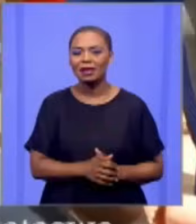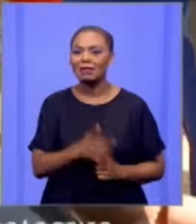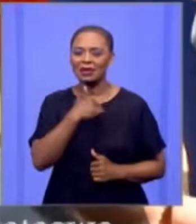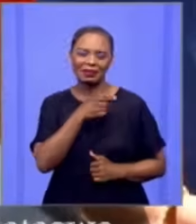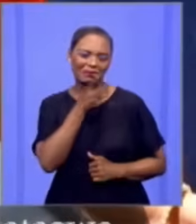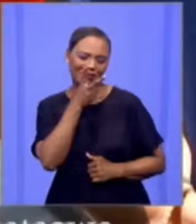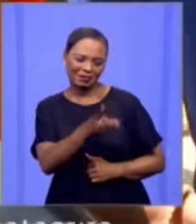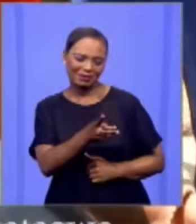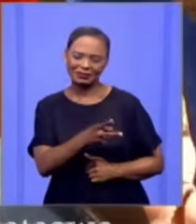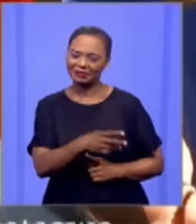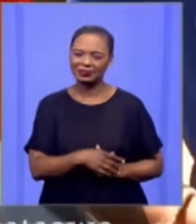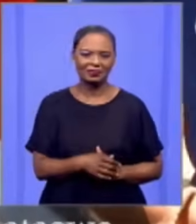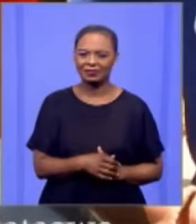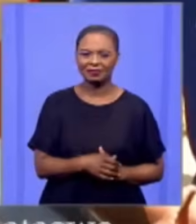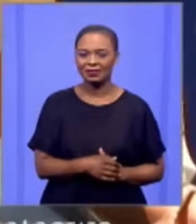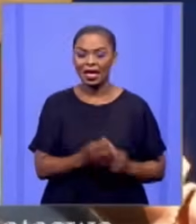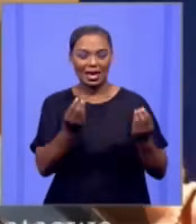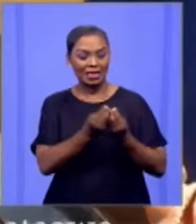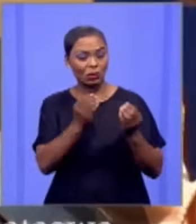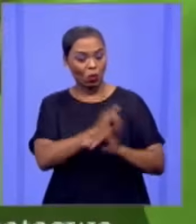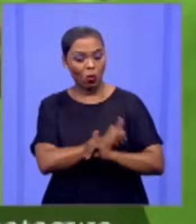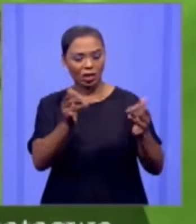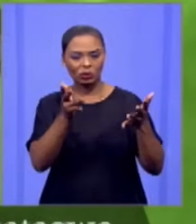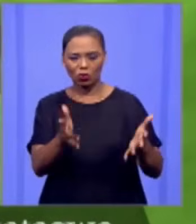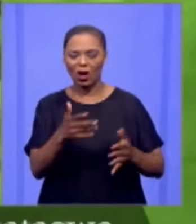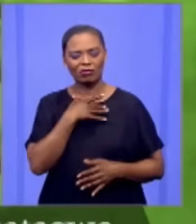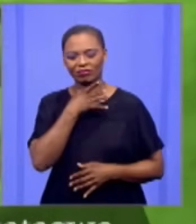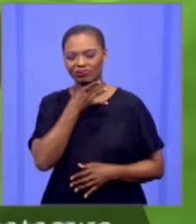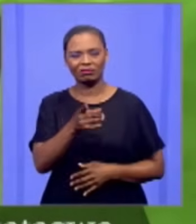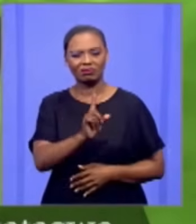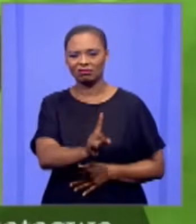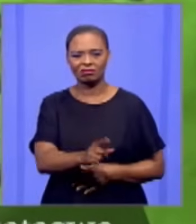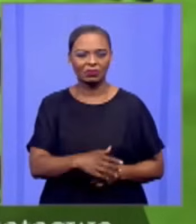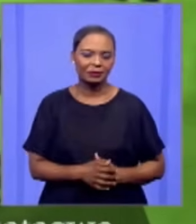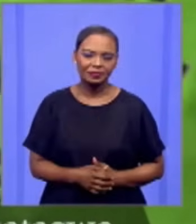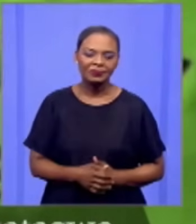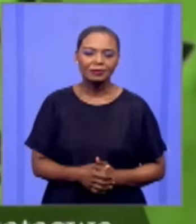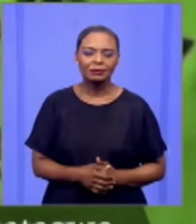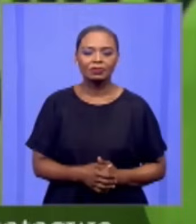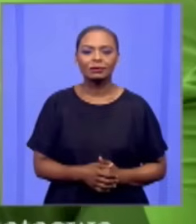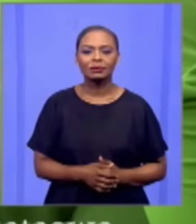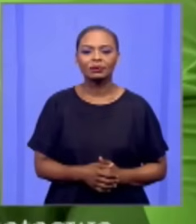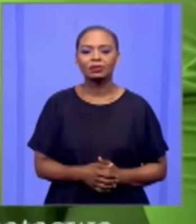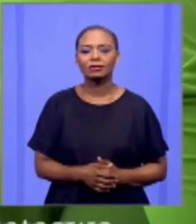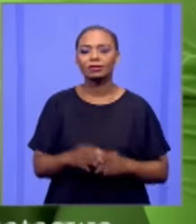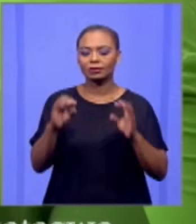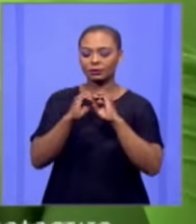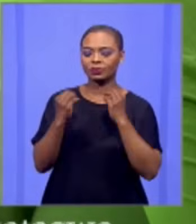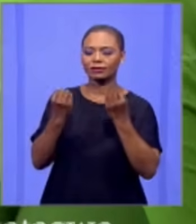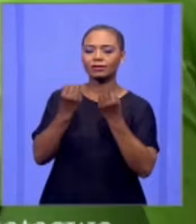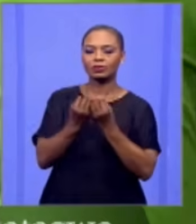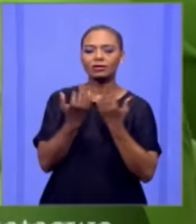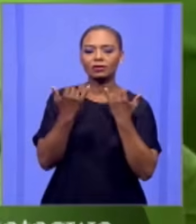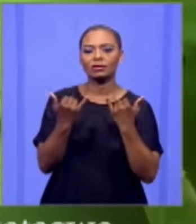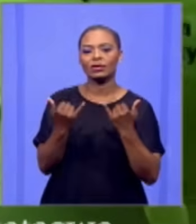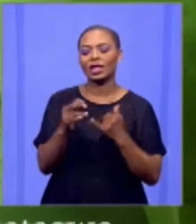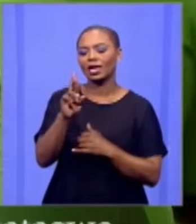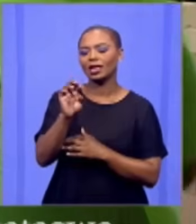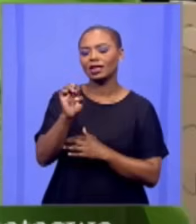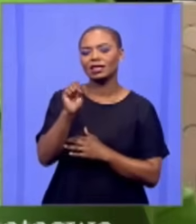go maemo ana a tlo feta mona. Mokgatlho o sa boneng letseno wa go tlhokomela bana le bašwa